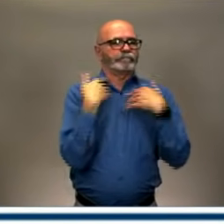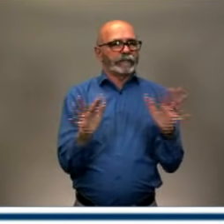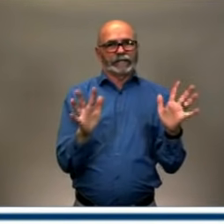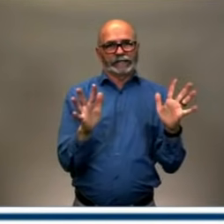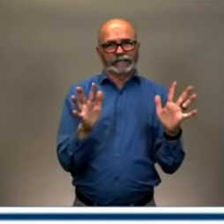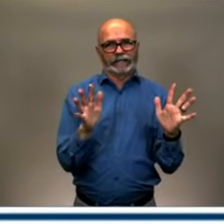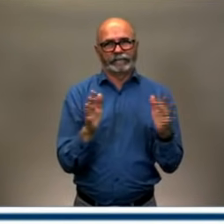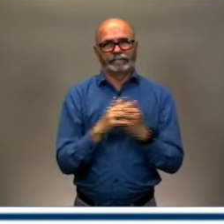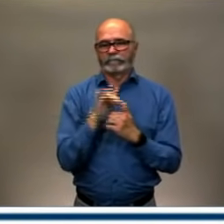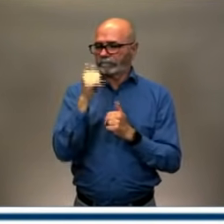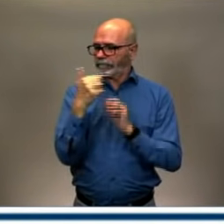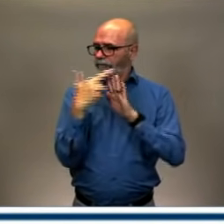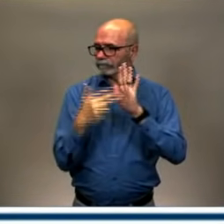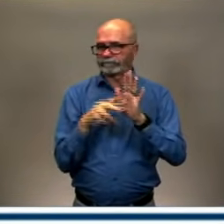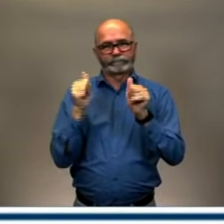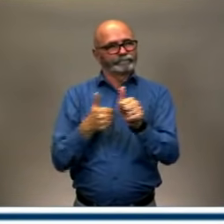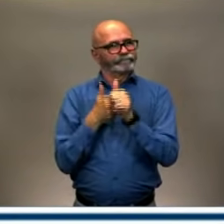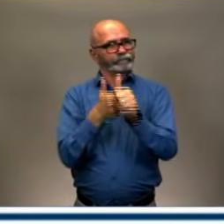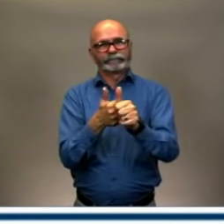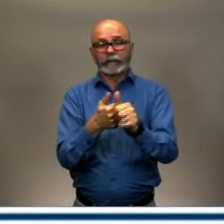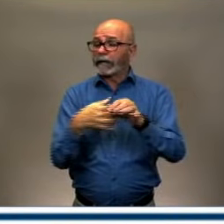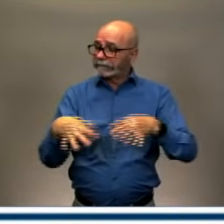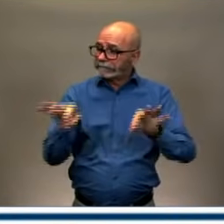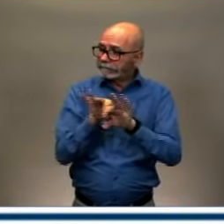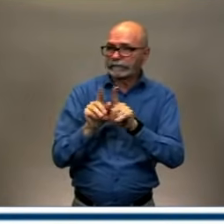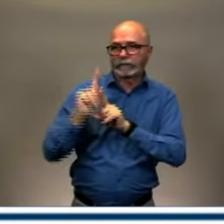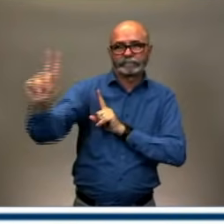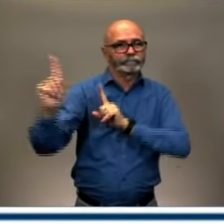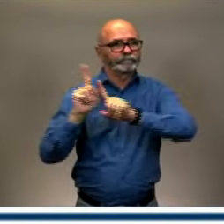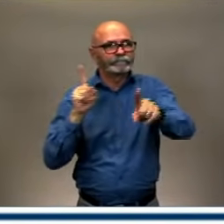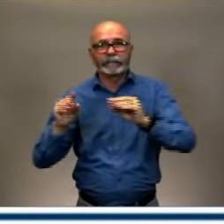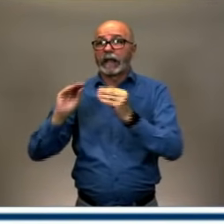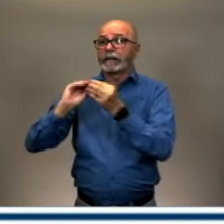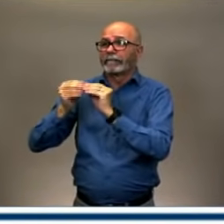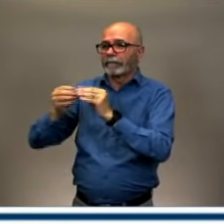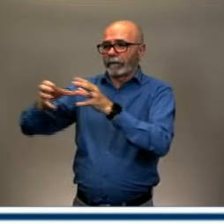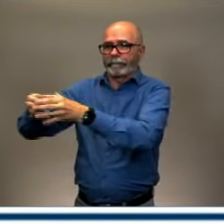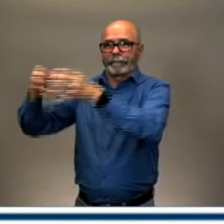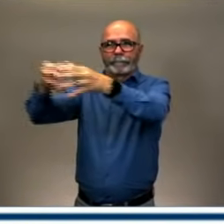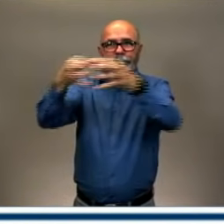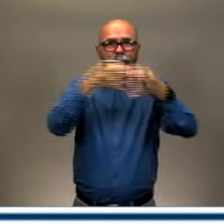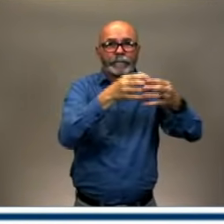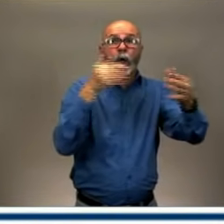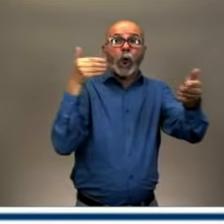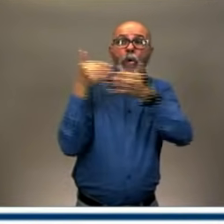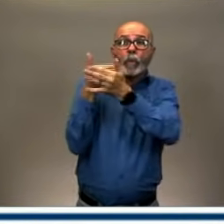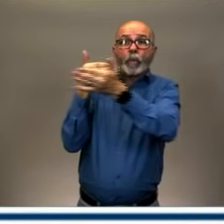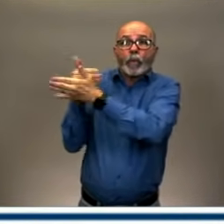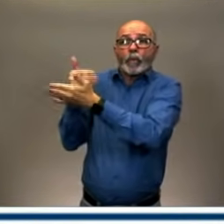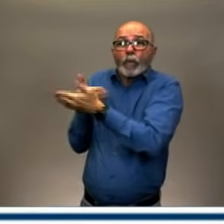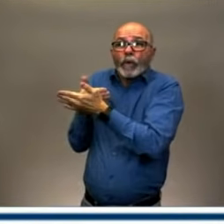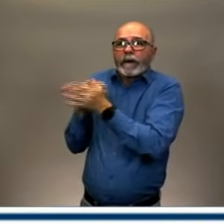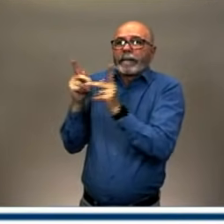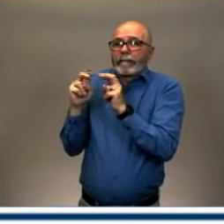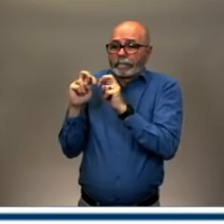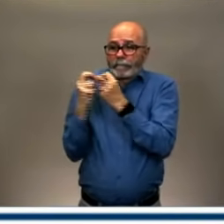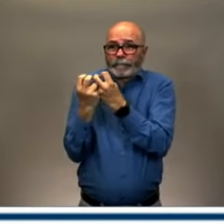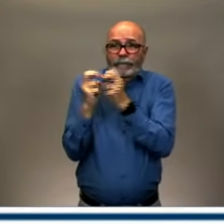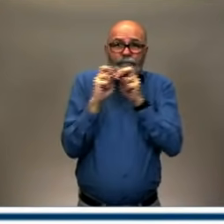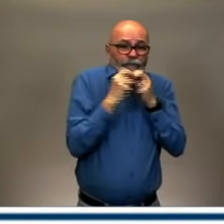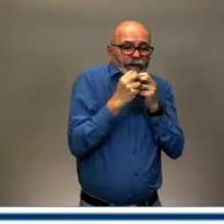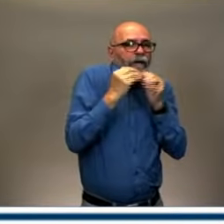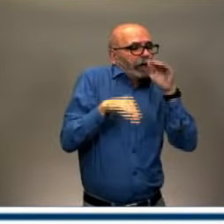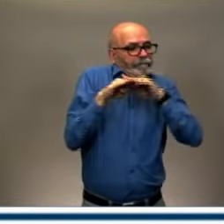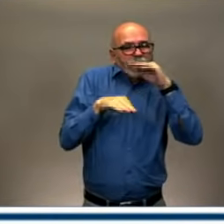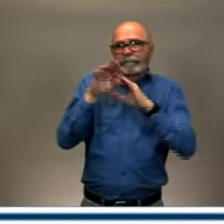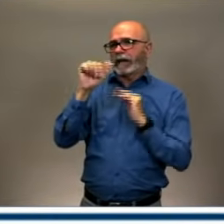the usual rules around physical distancing, keeping in close social groups of no more than 10, wearing masks,